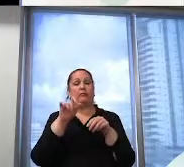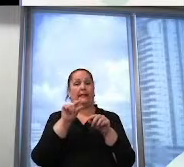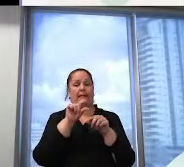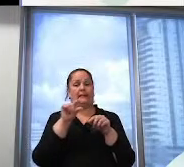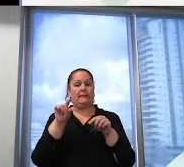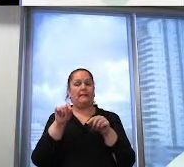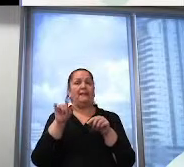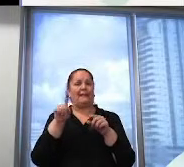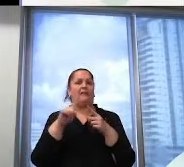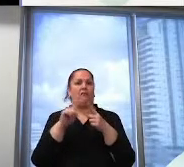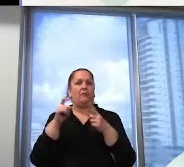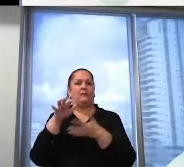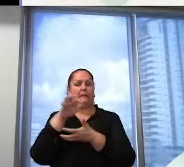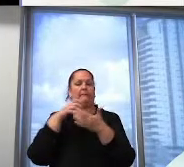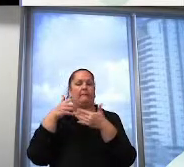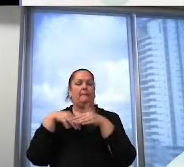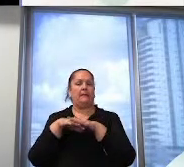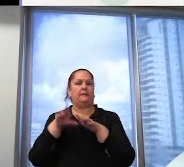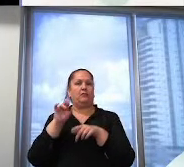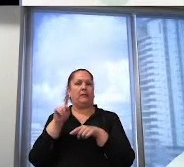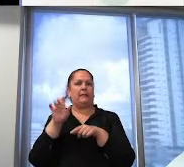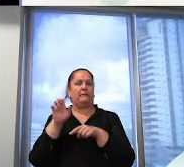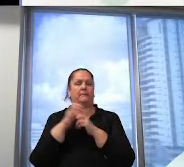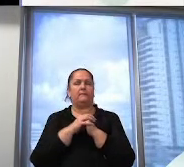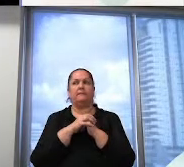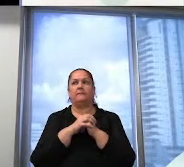rate case, that came from that blended rate.